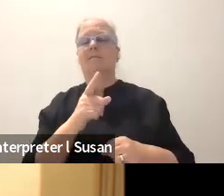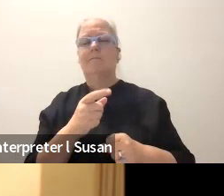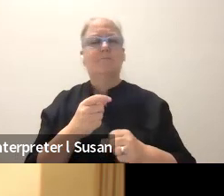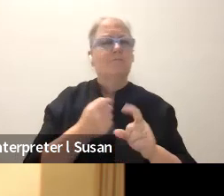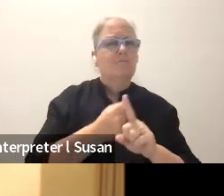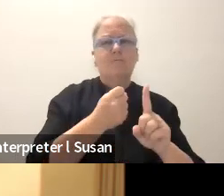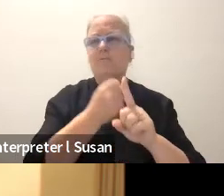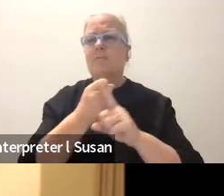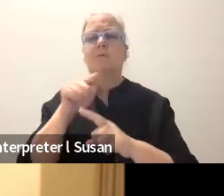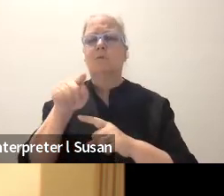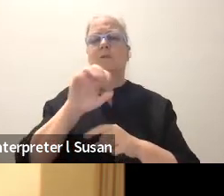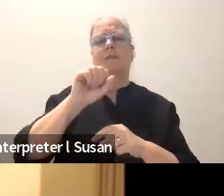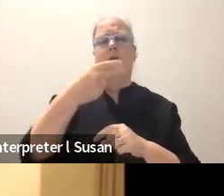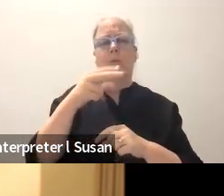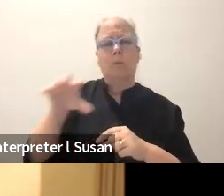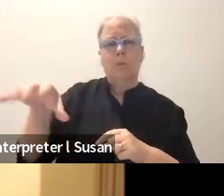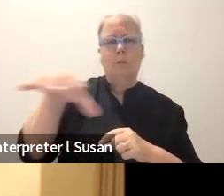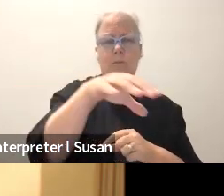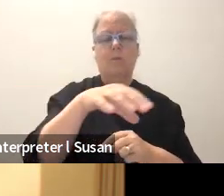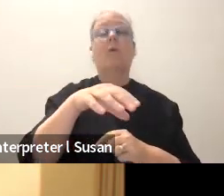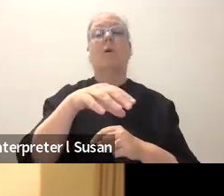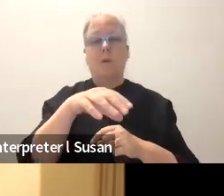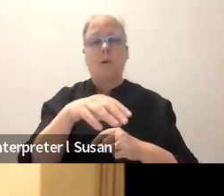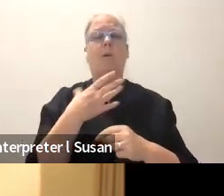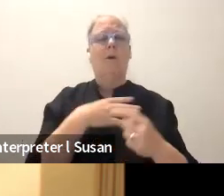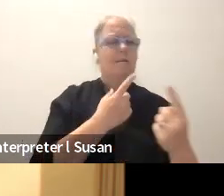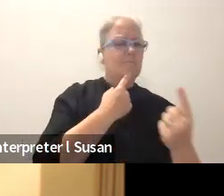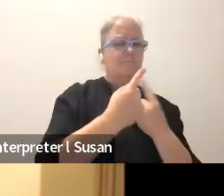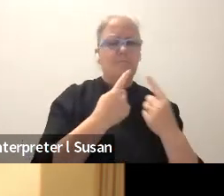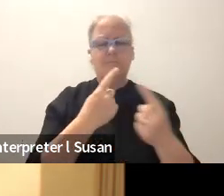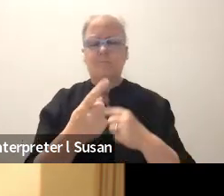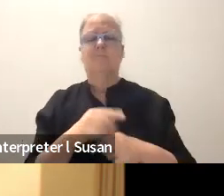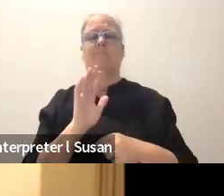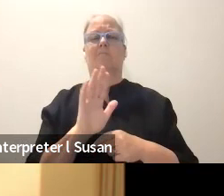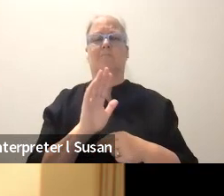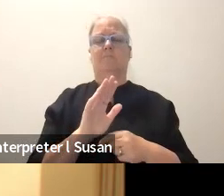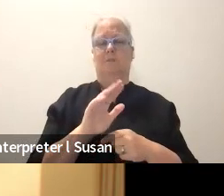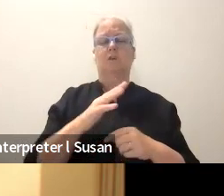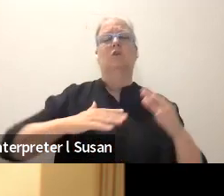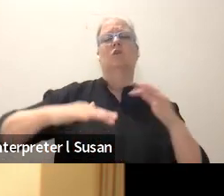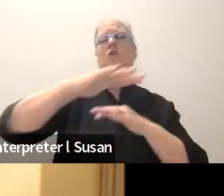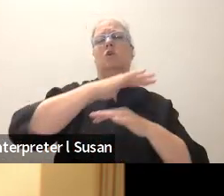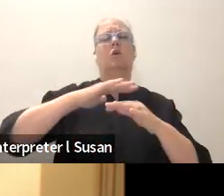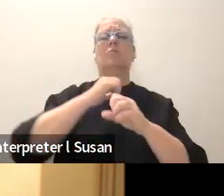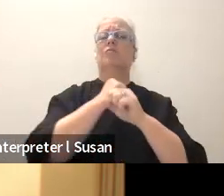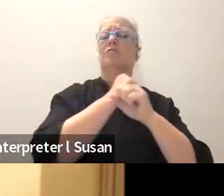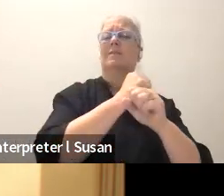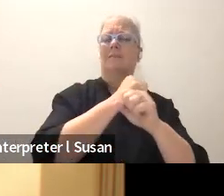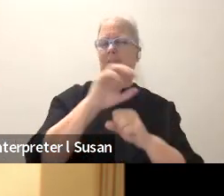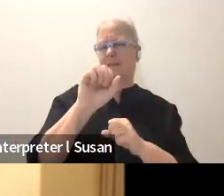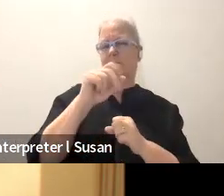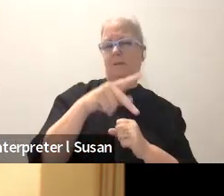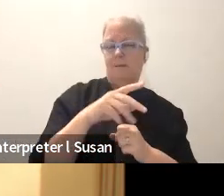stakeholders on the discussion of social protection. They use whatever platform was made available to them to